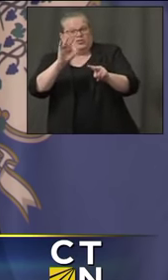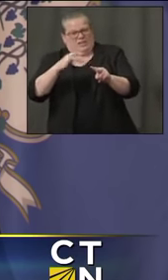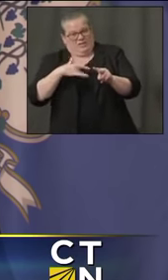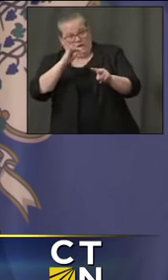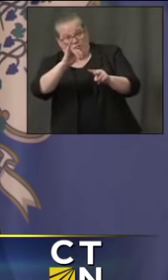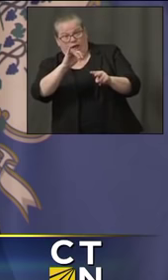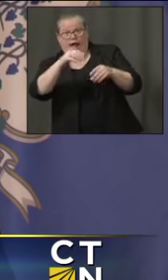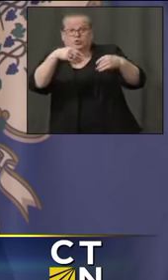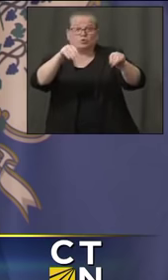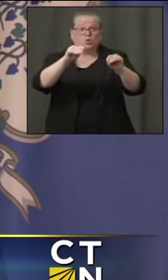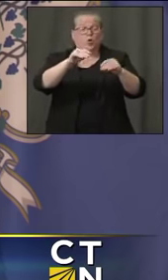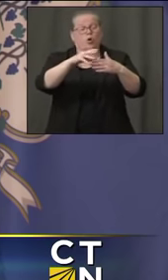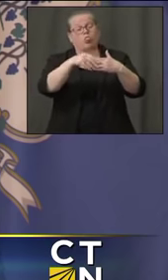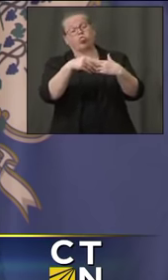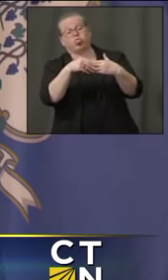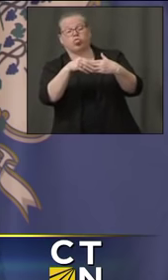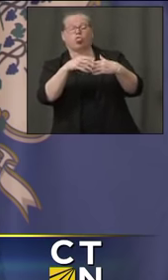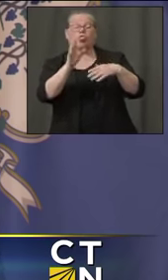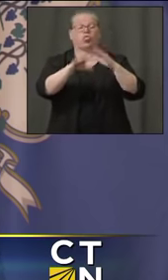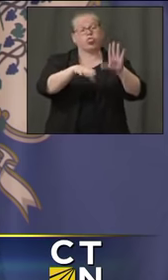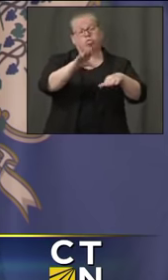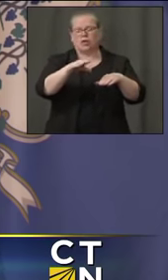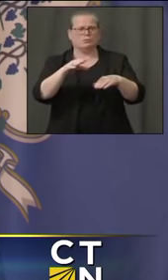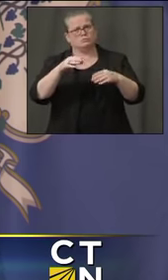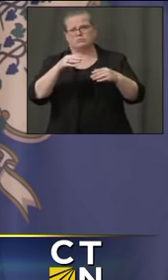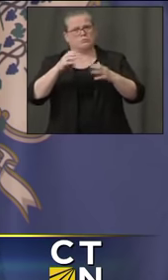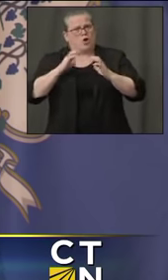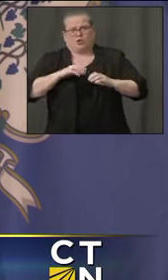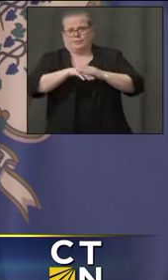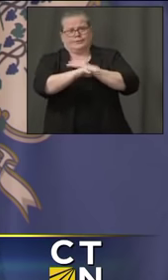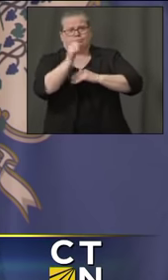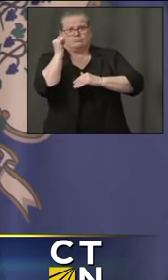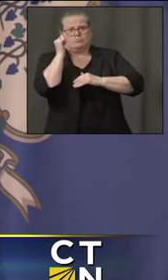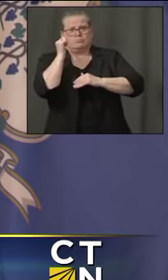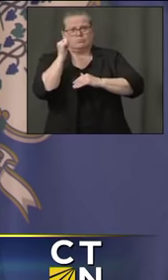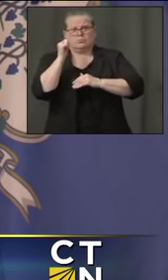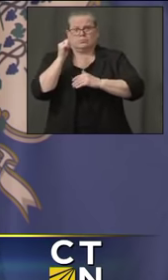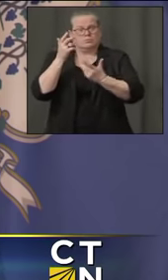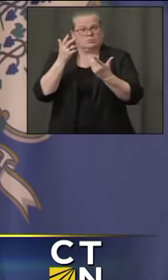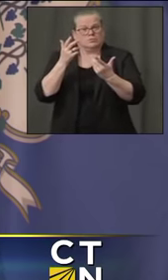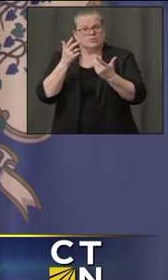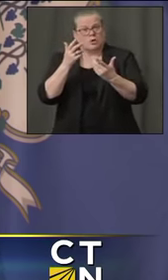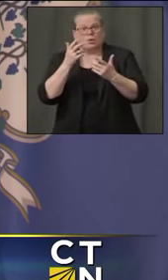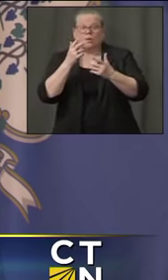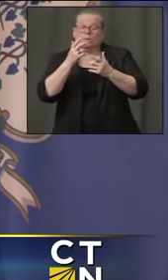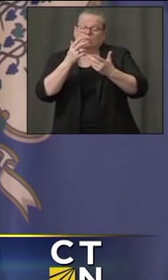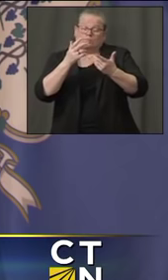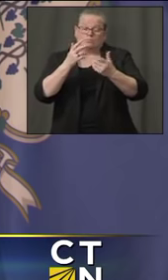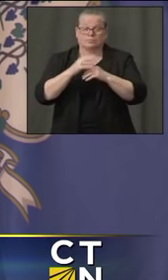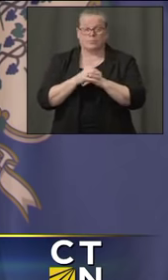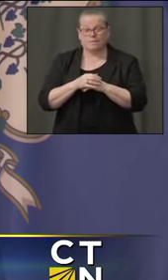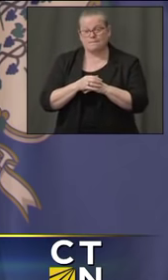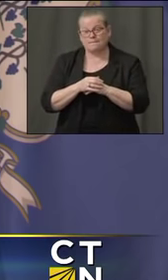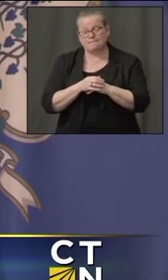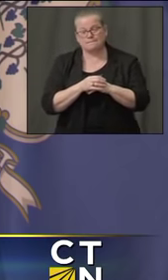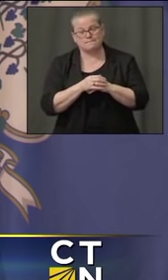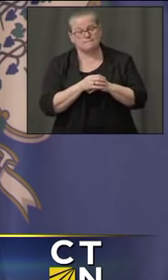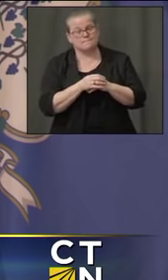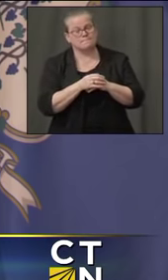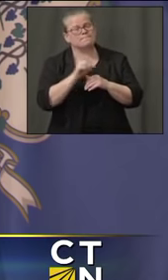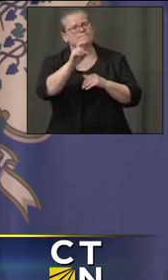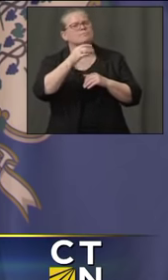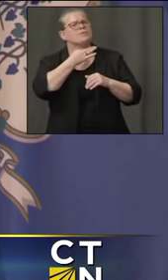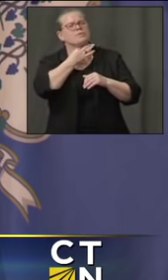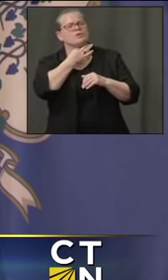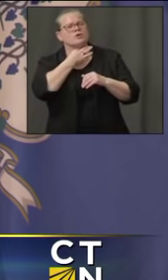And do you have any percentages of the number of unemployed or unemployed applications from young